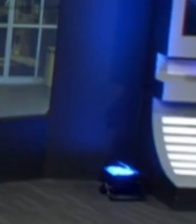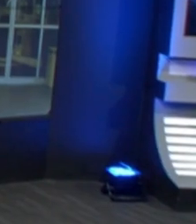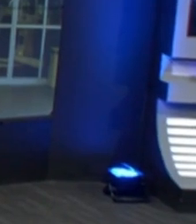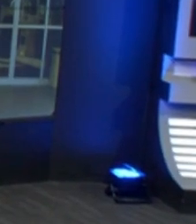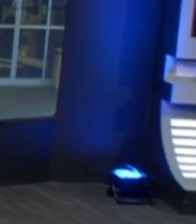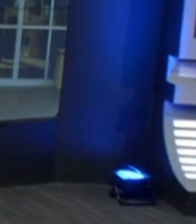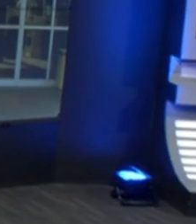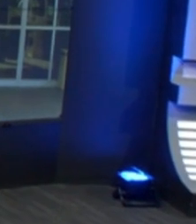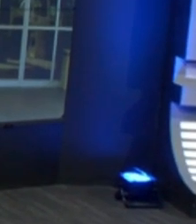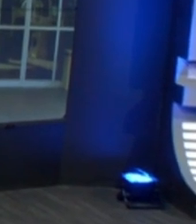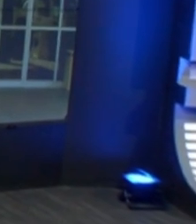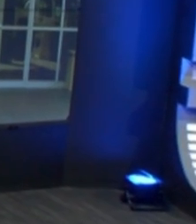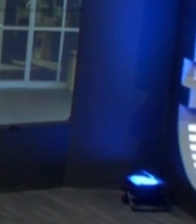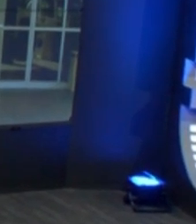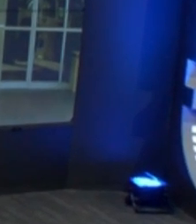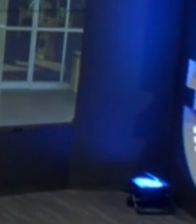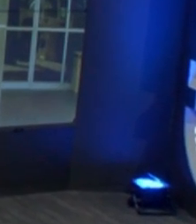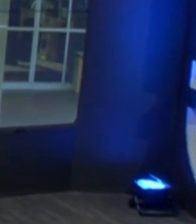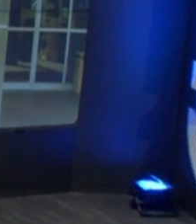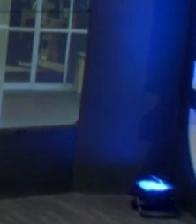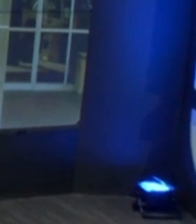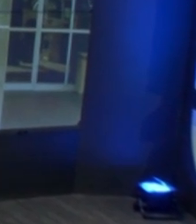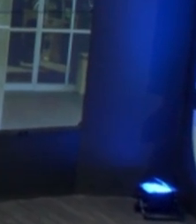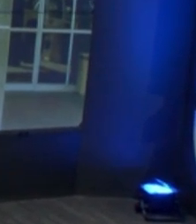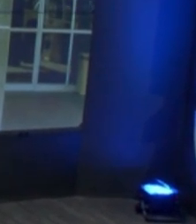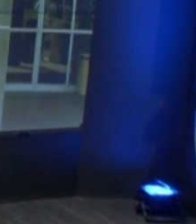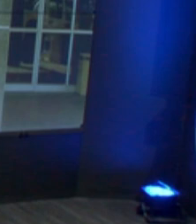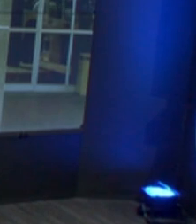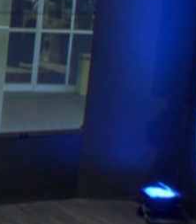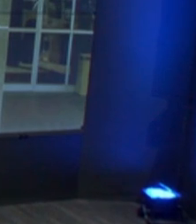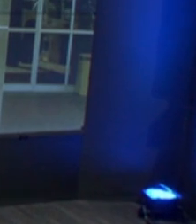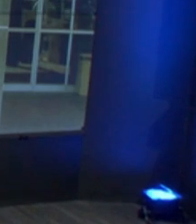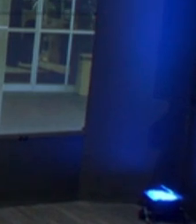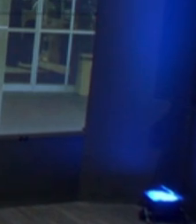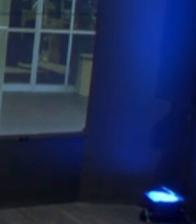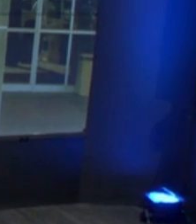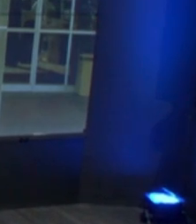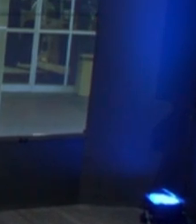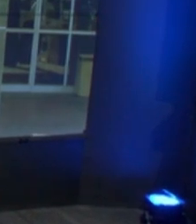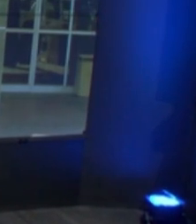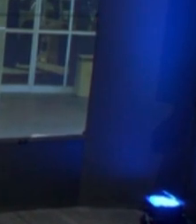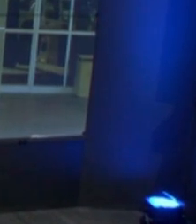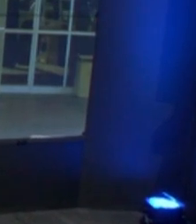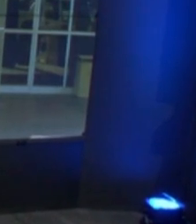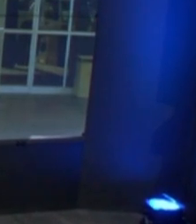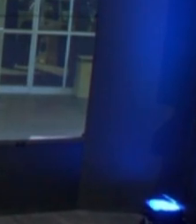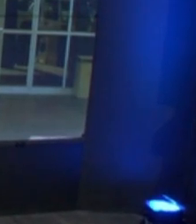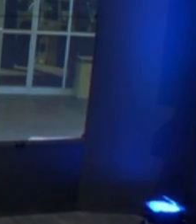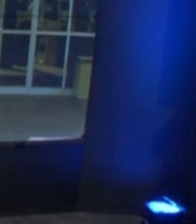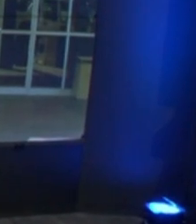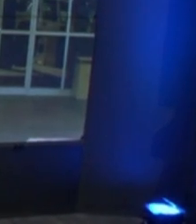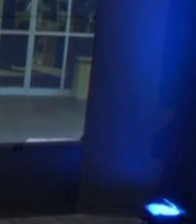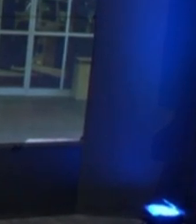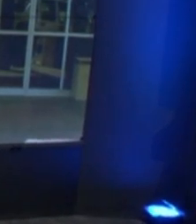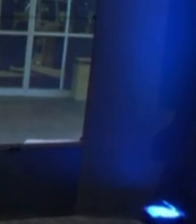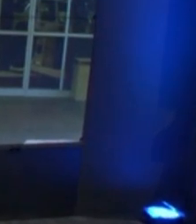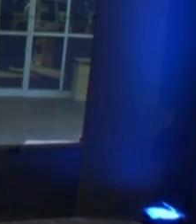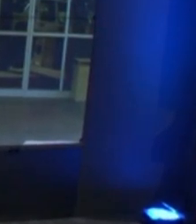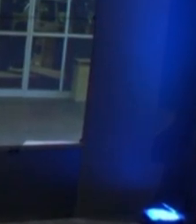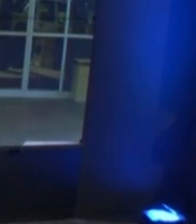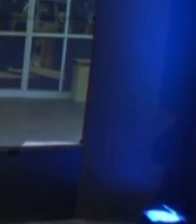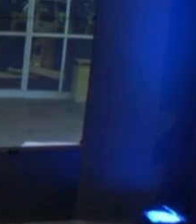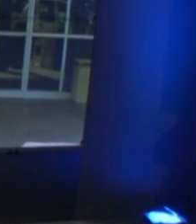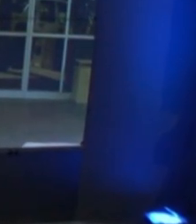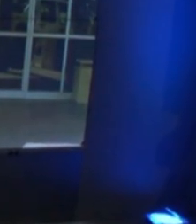Jayed, while I have you, I just want to ask you quickly, just in relation to those accused who cannot afford legal representation, was a